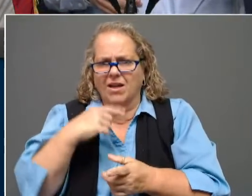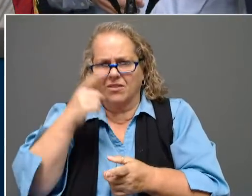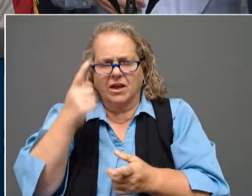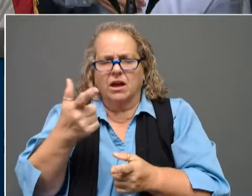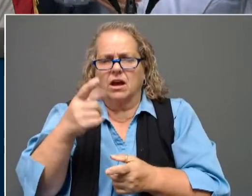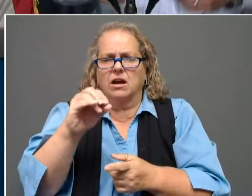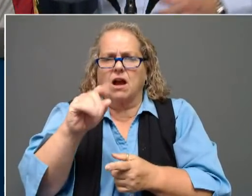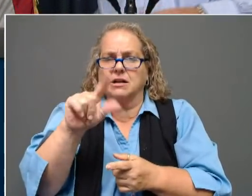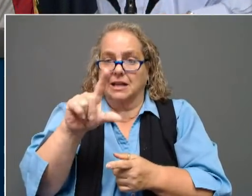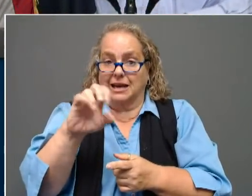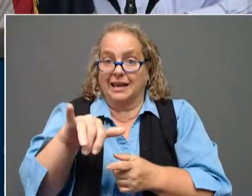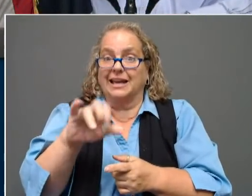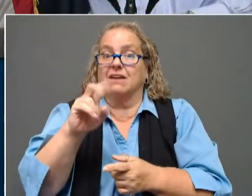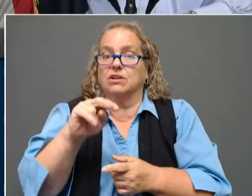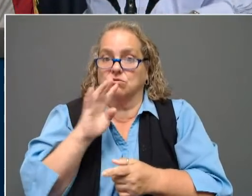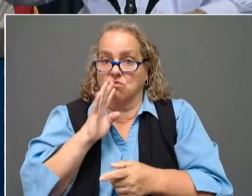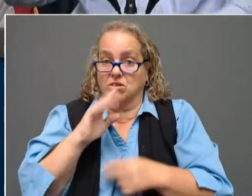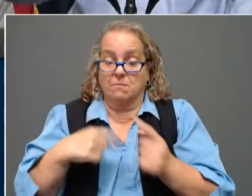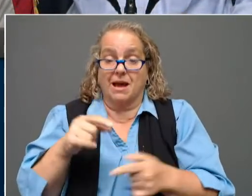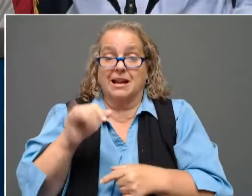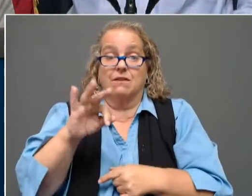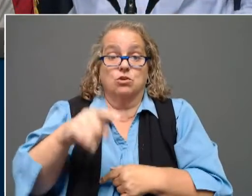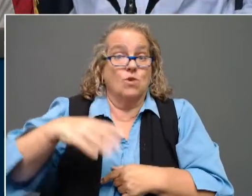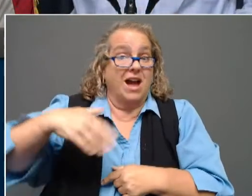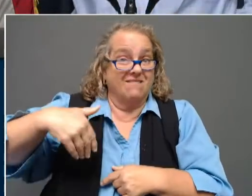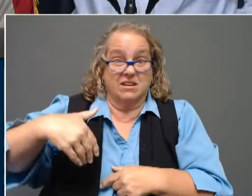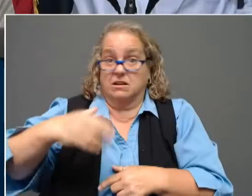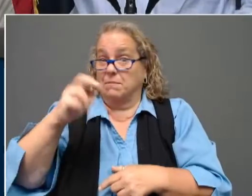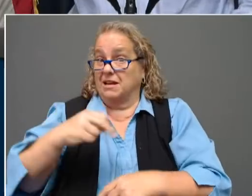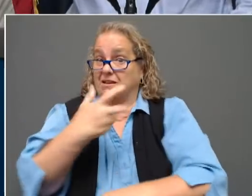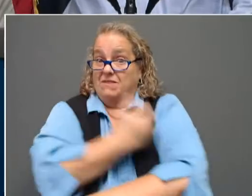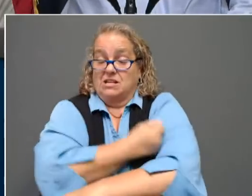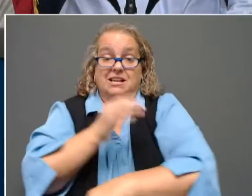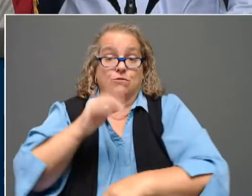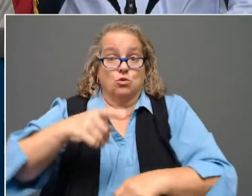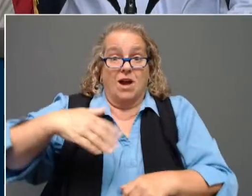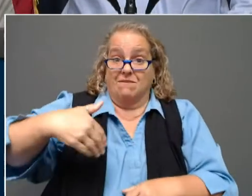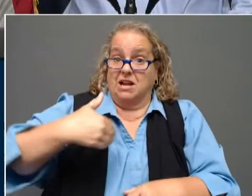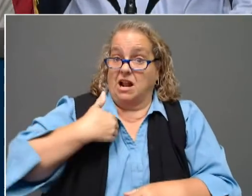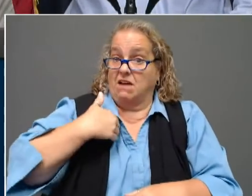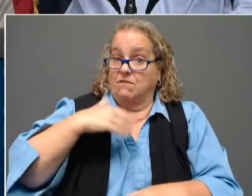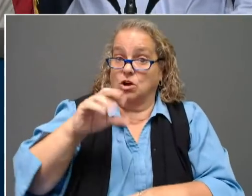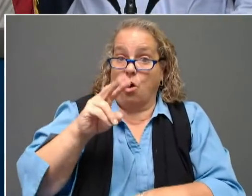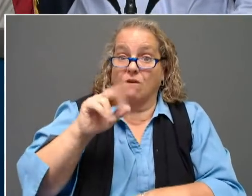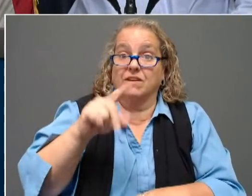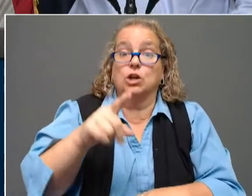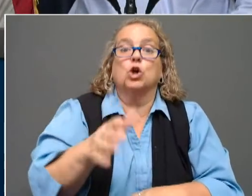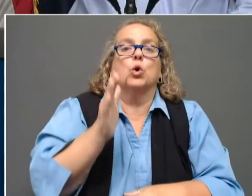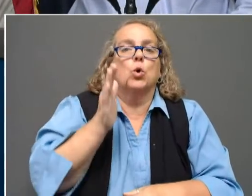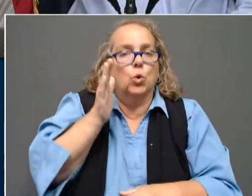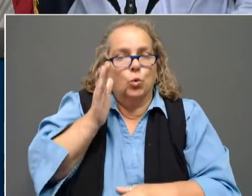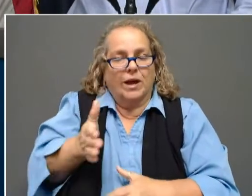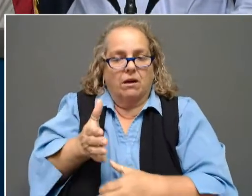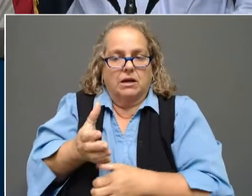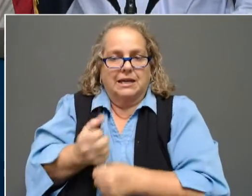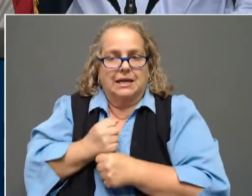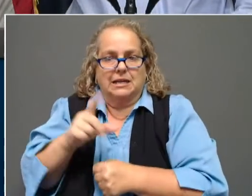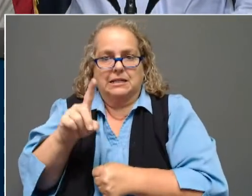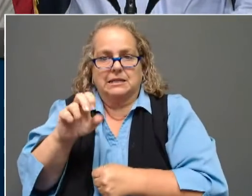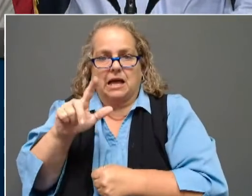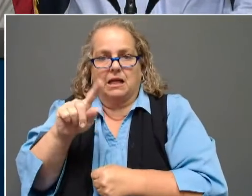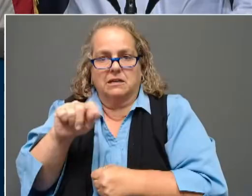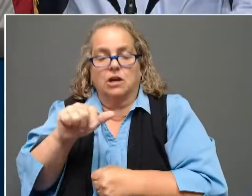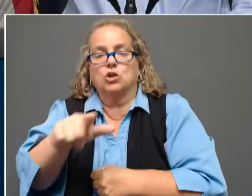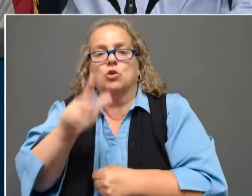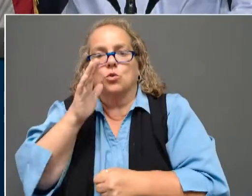about, if you haven't been vaccinated and if you haven't had COVID, you're going to get the Delta variant and it's going to be the sickest you've ever been. We are now seeing